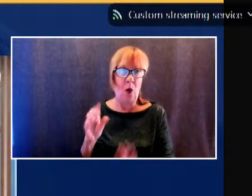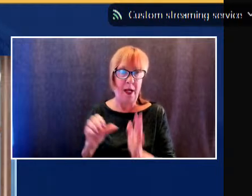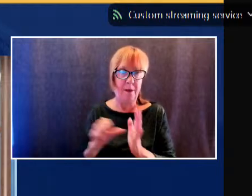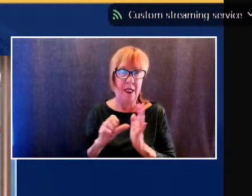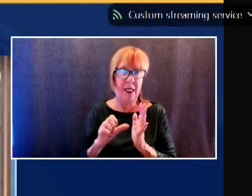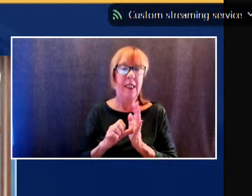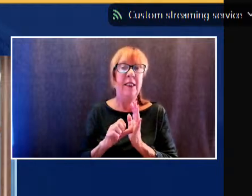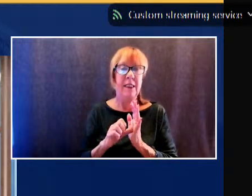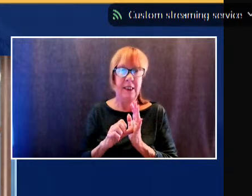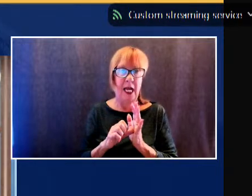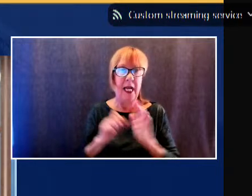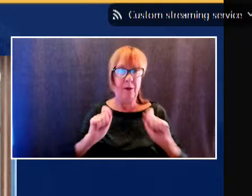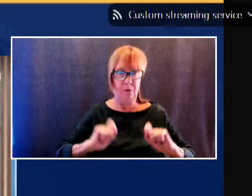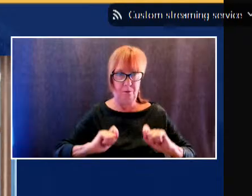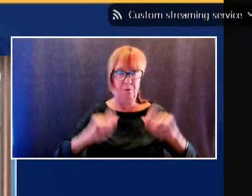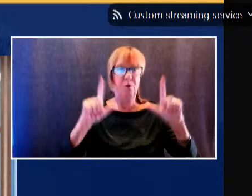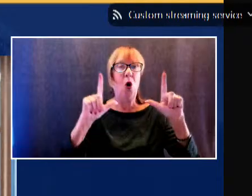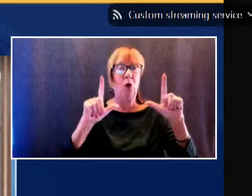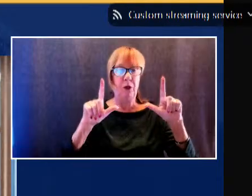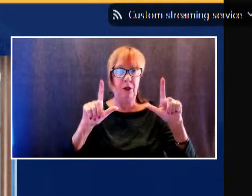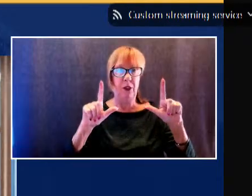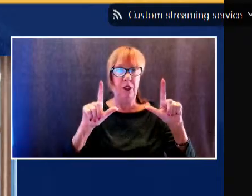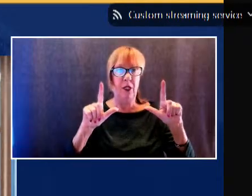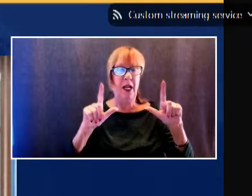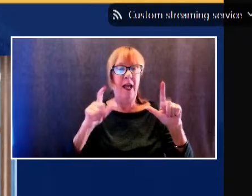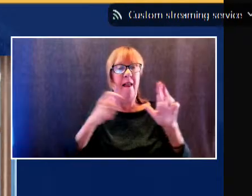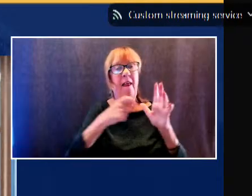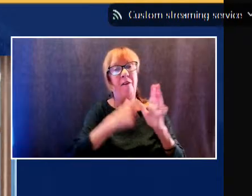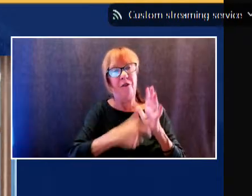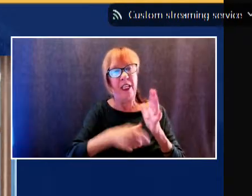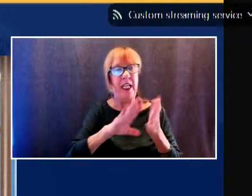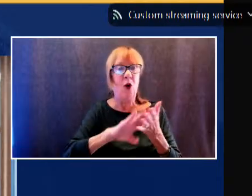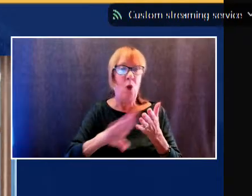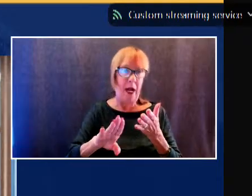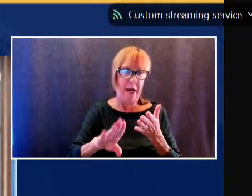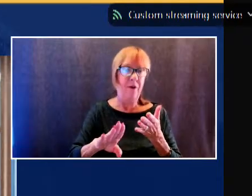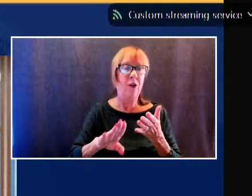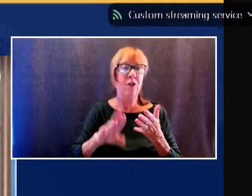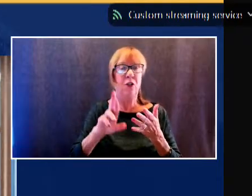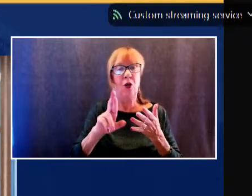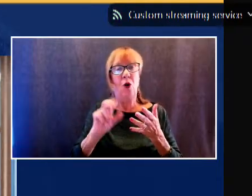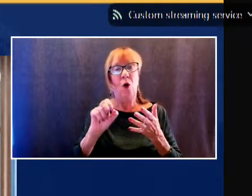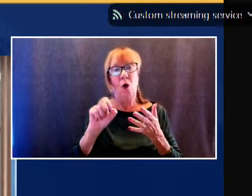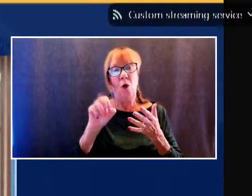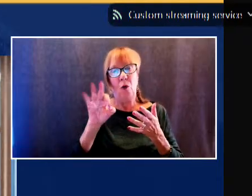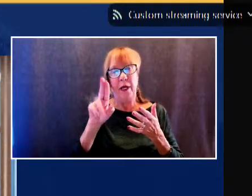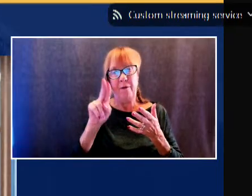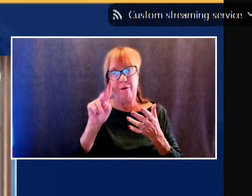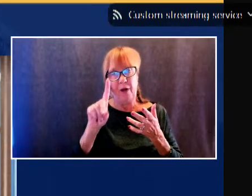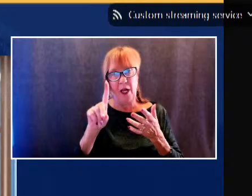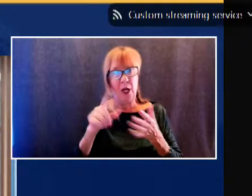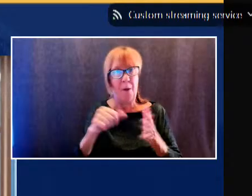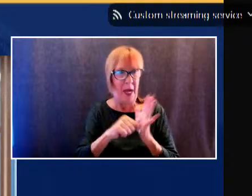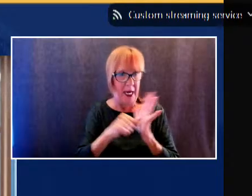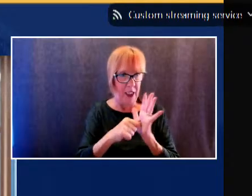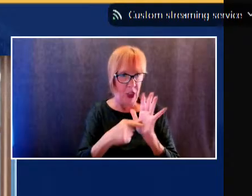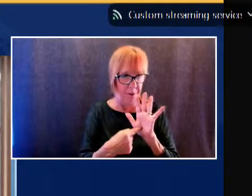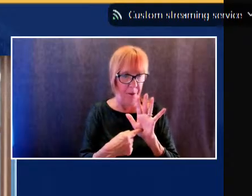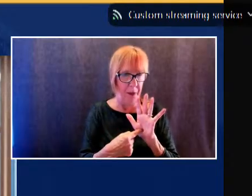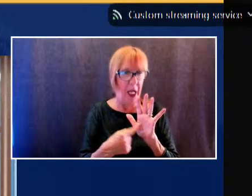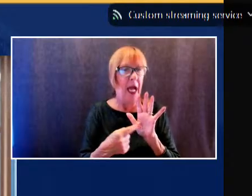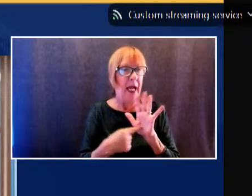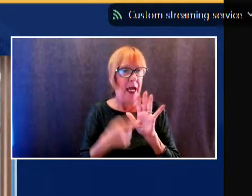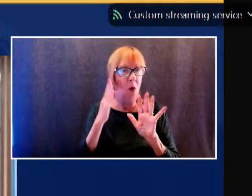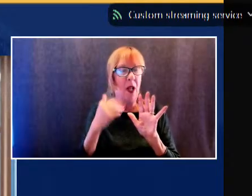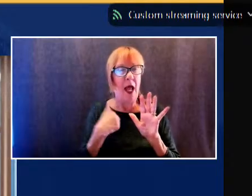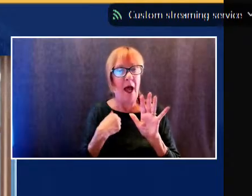today a fee waivers and refunds page. And so that new web page will host